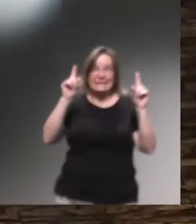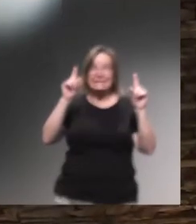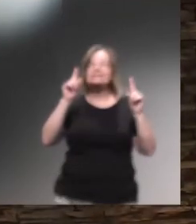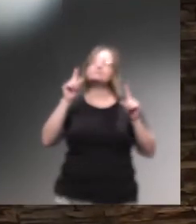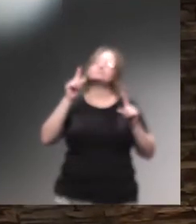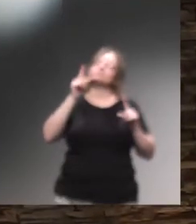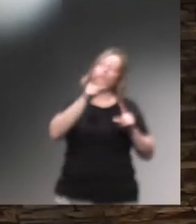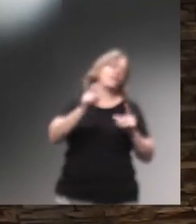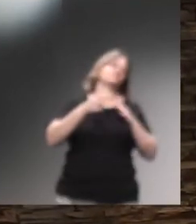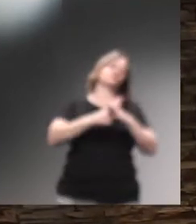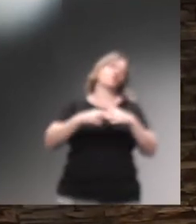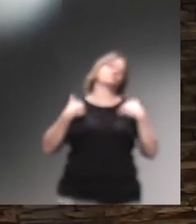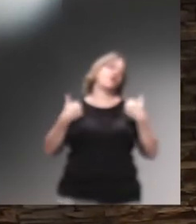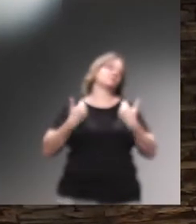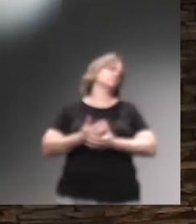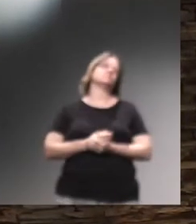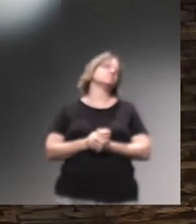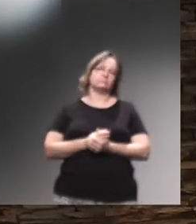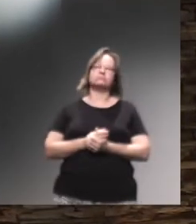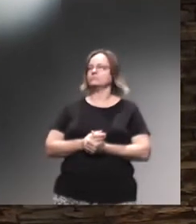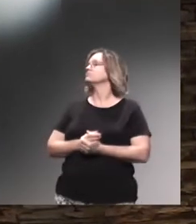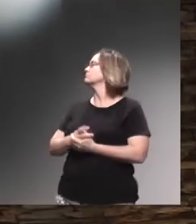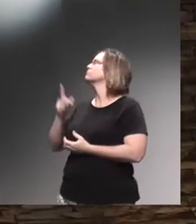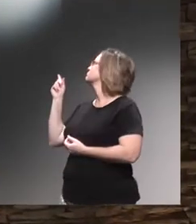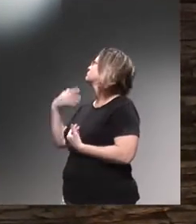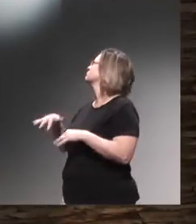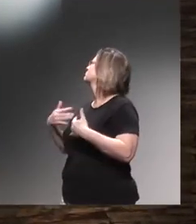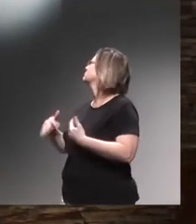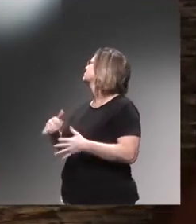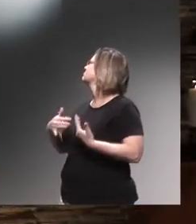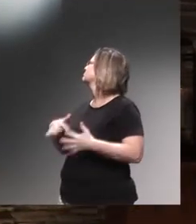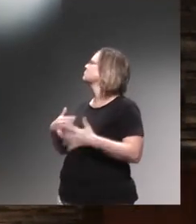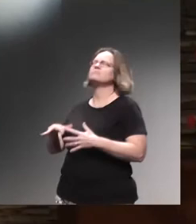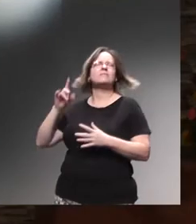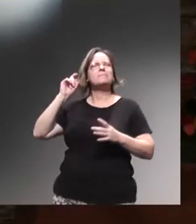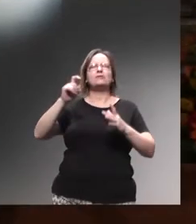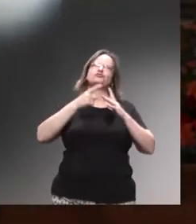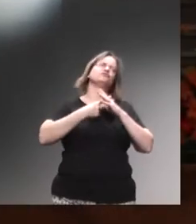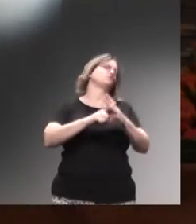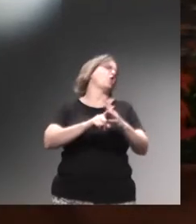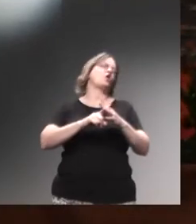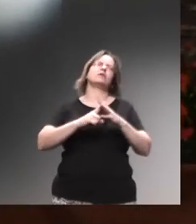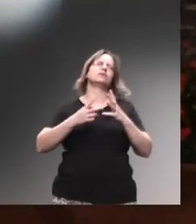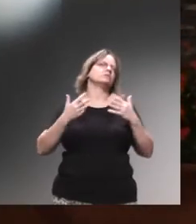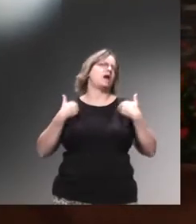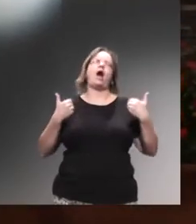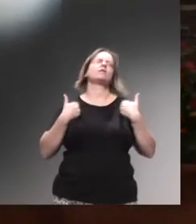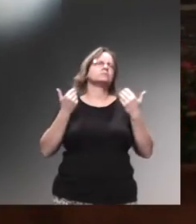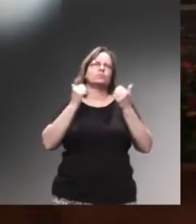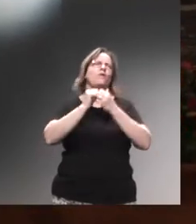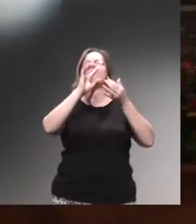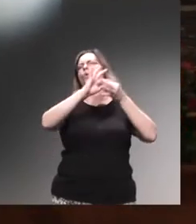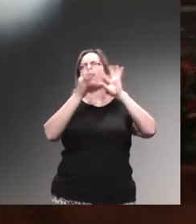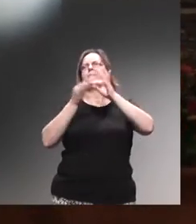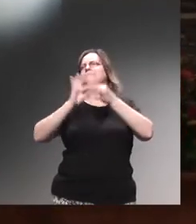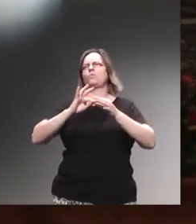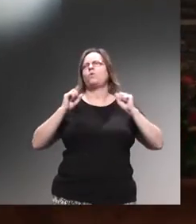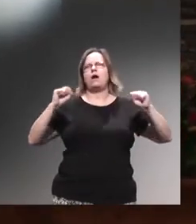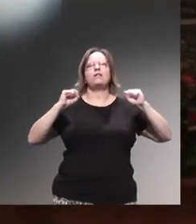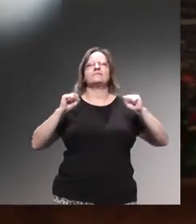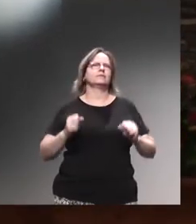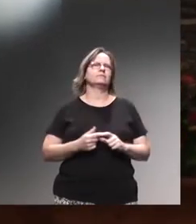start young. You have to start real young getting them into that Olympic weightlifting thing. And in fact, even